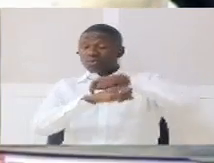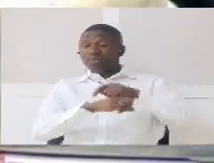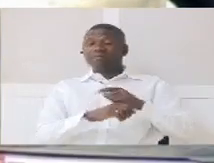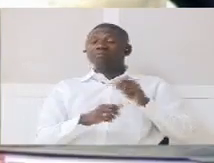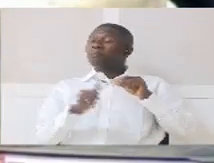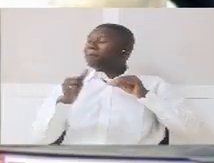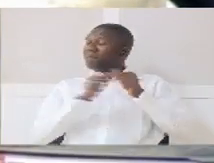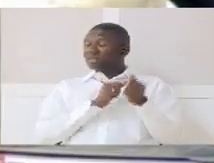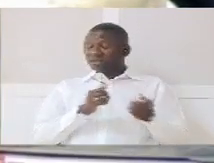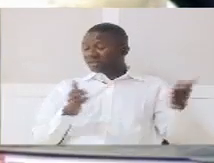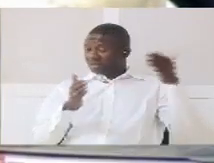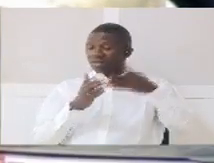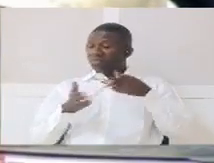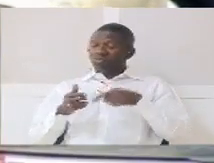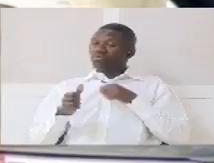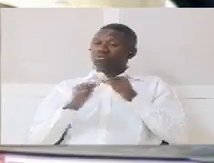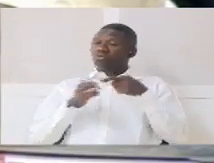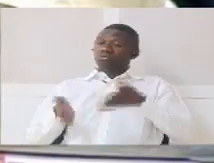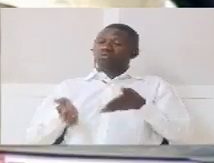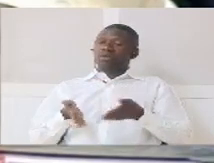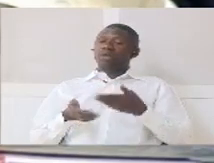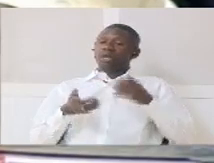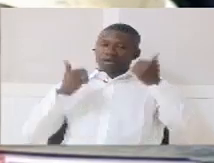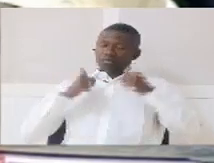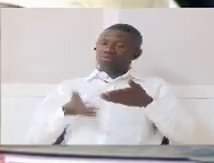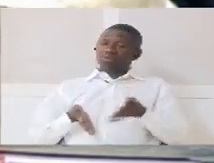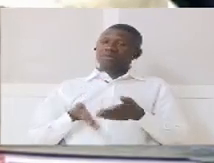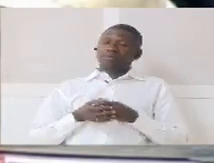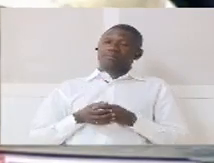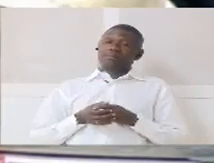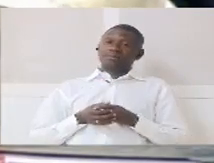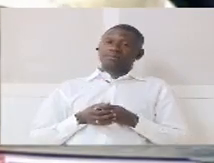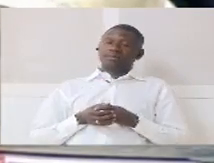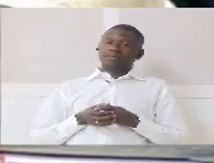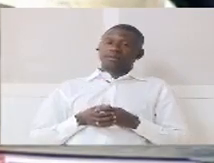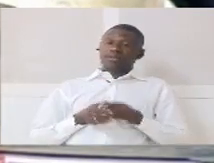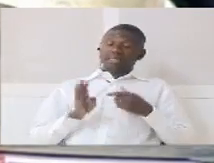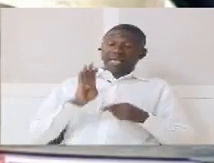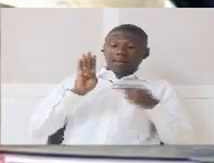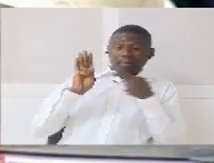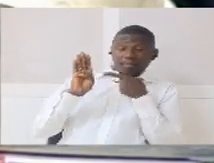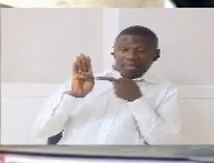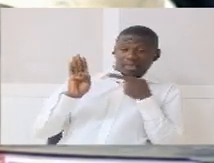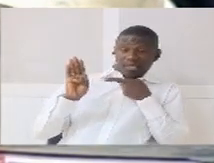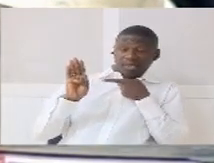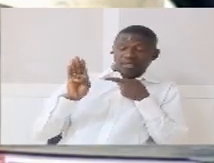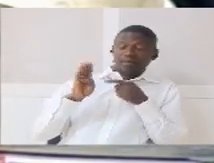cooking. The cooking was better than the one done today. Diet B.